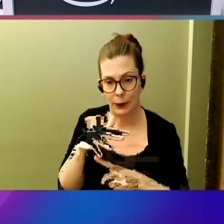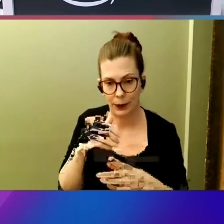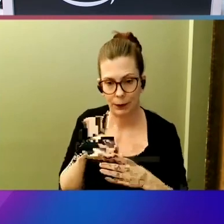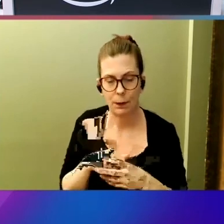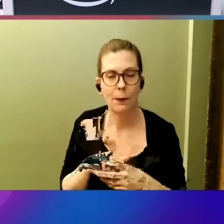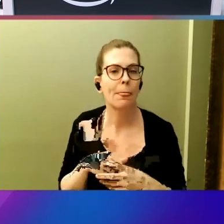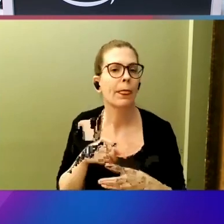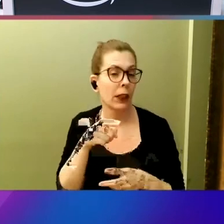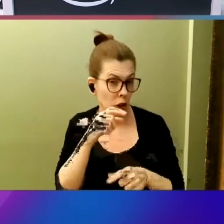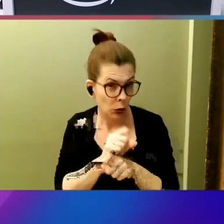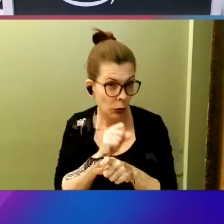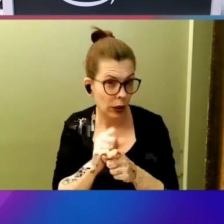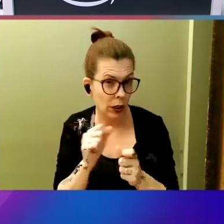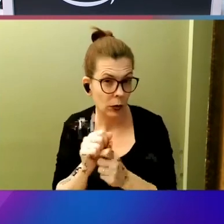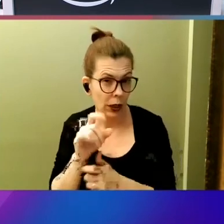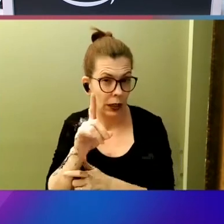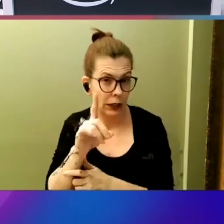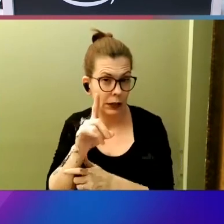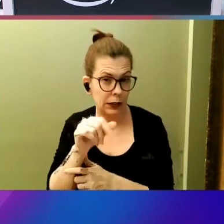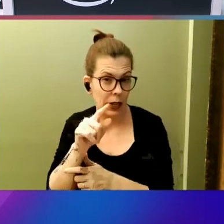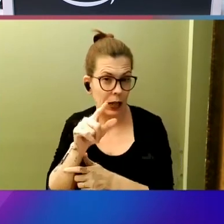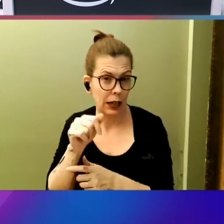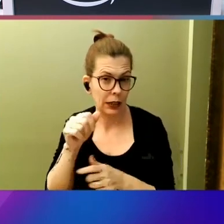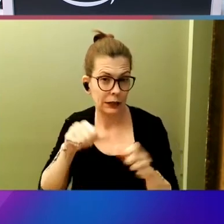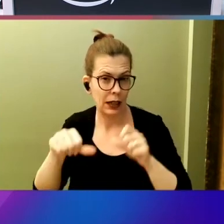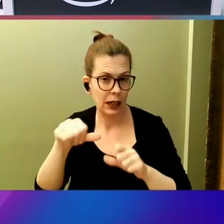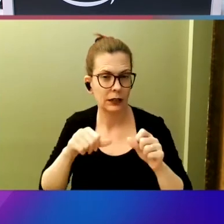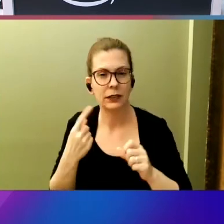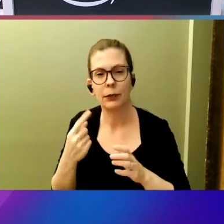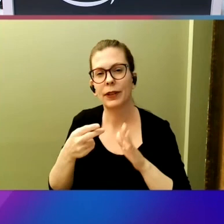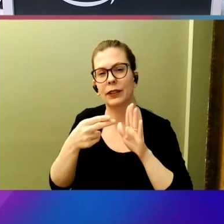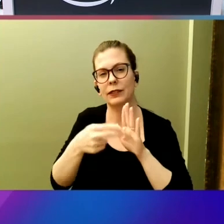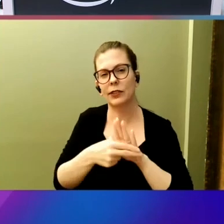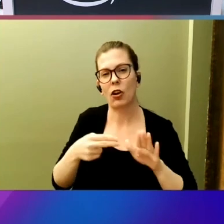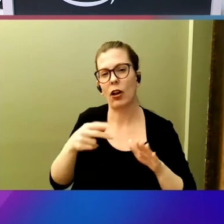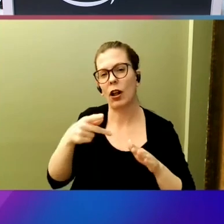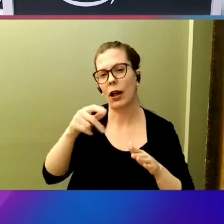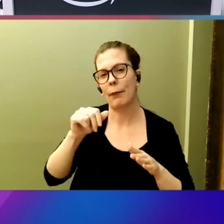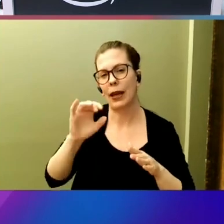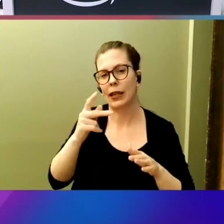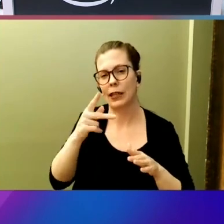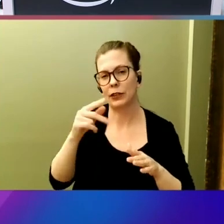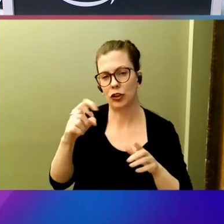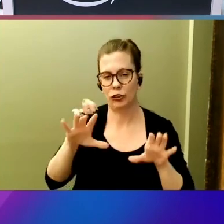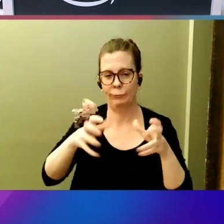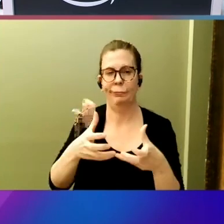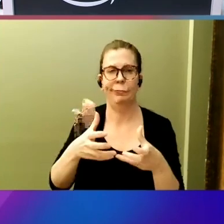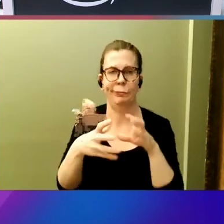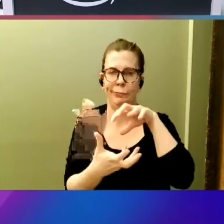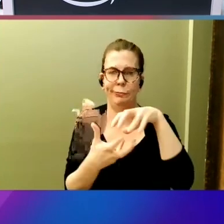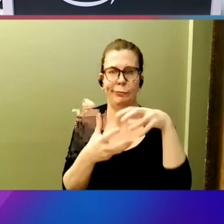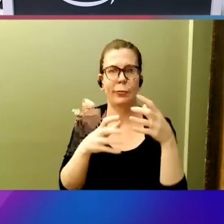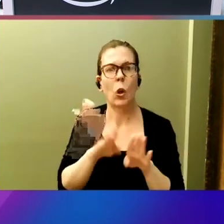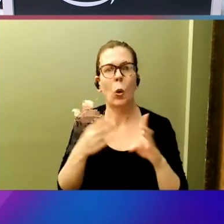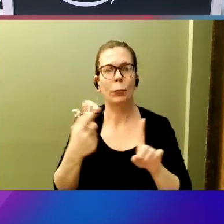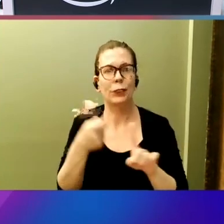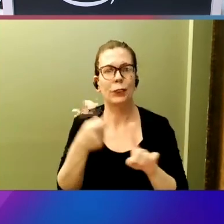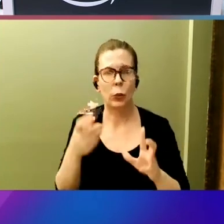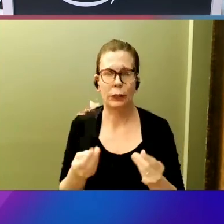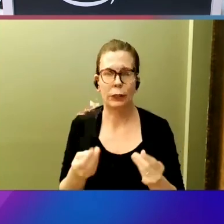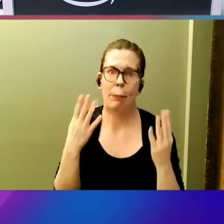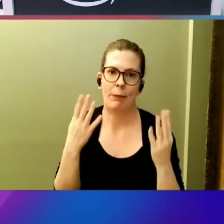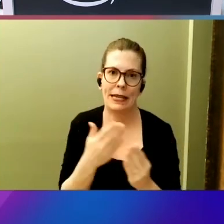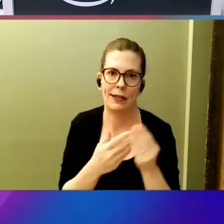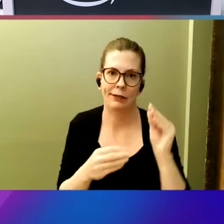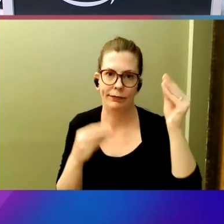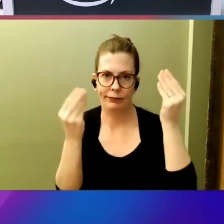data science, there's something that's called a package that we care about, right? An open source package, and there are lots of these things. And part of